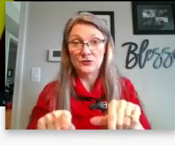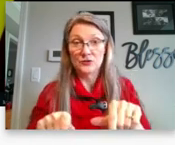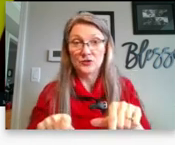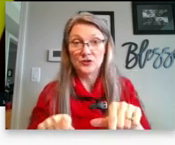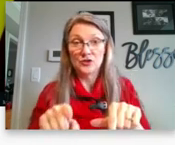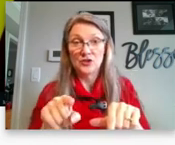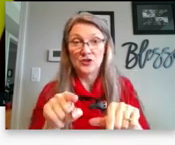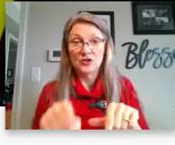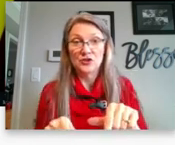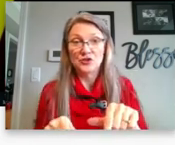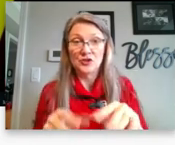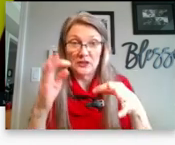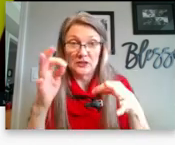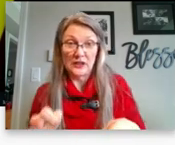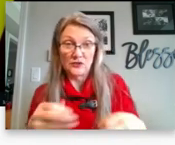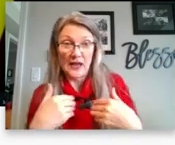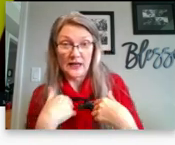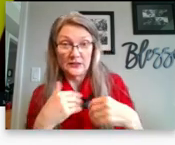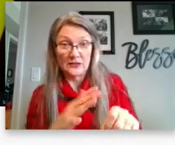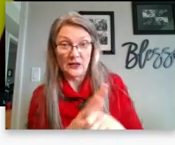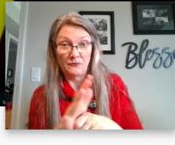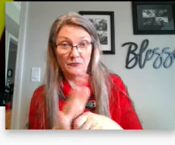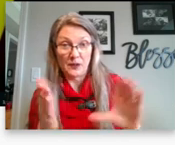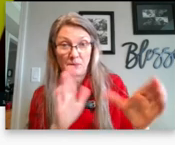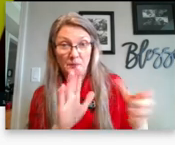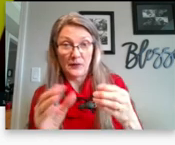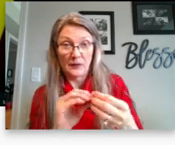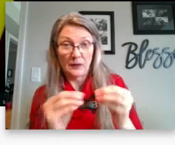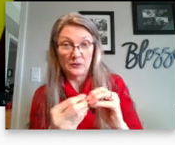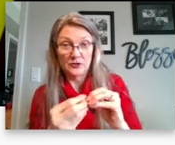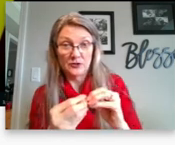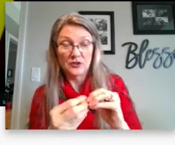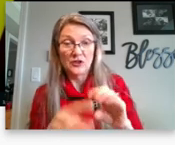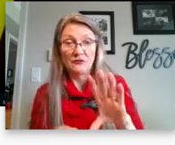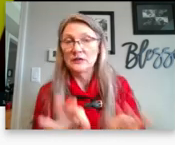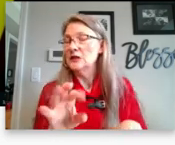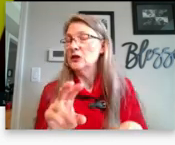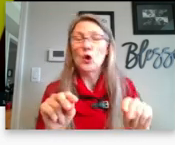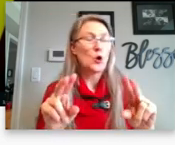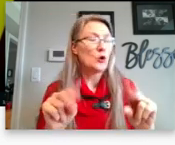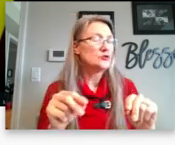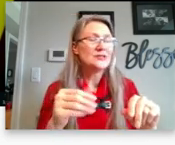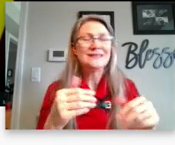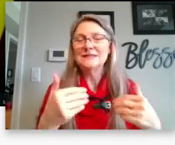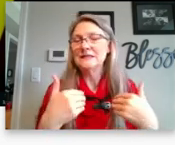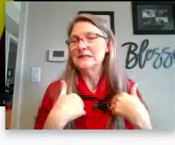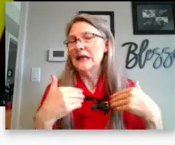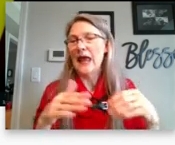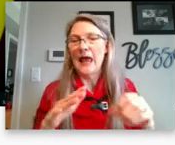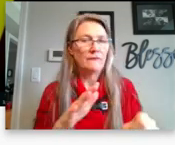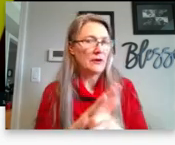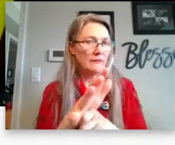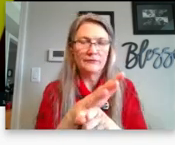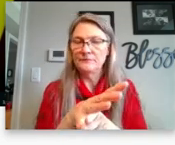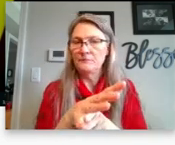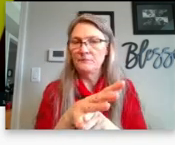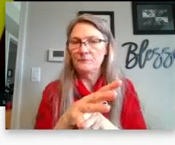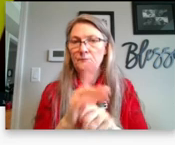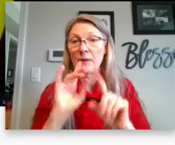can decide if she has enough by comparing these numbers, and when she compares them, she finds that no, she does not have enough, right? So my answer would